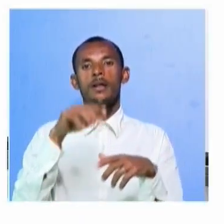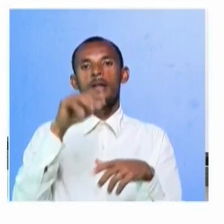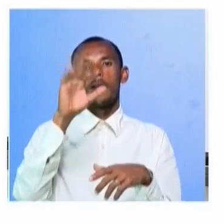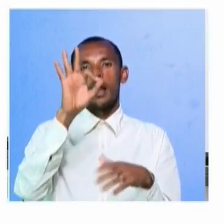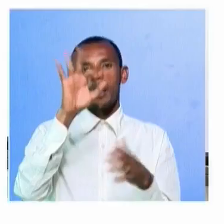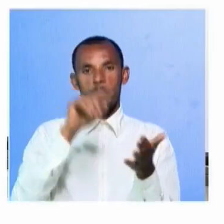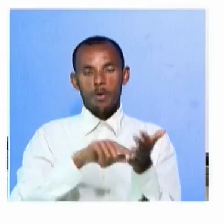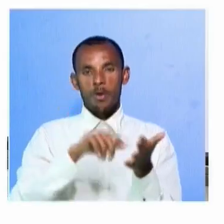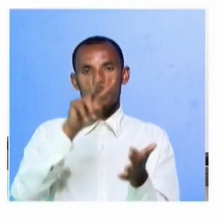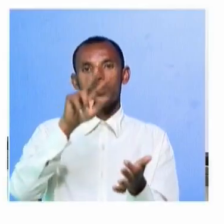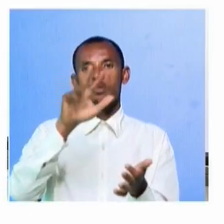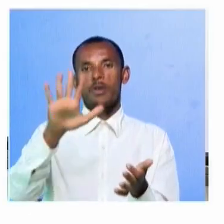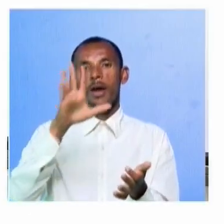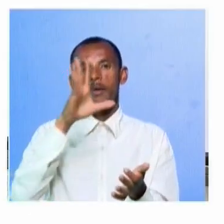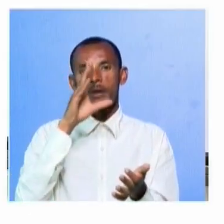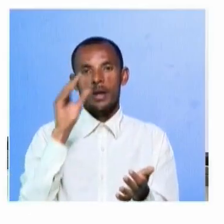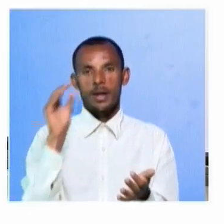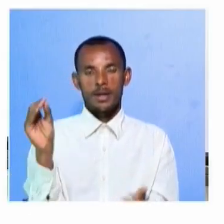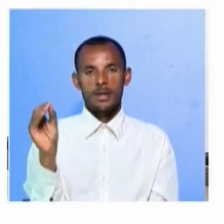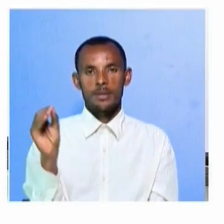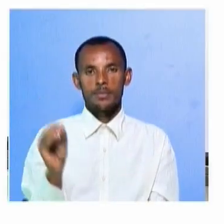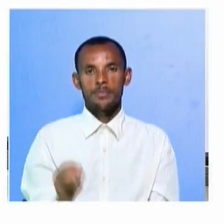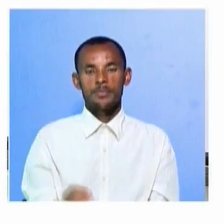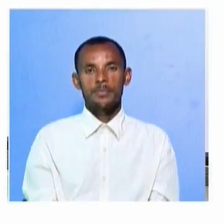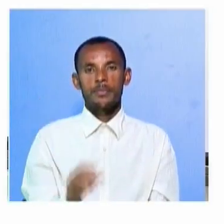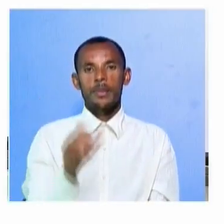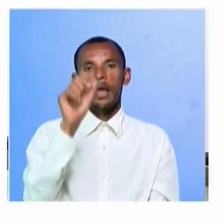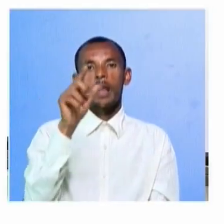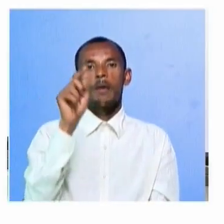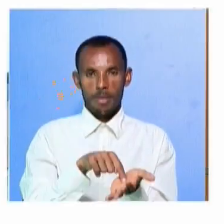9.25 and